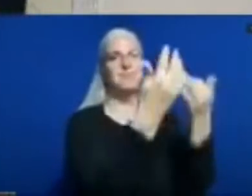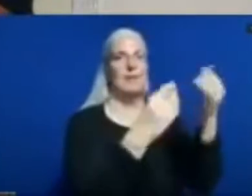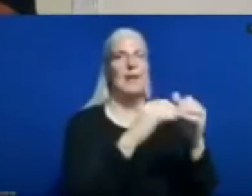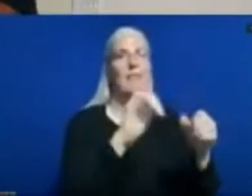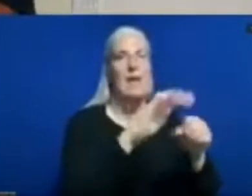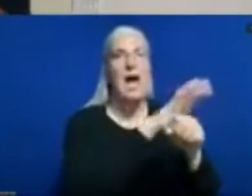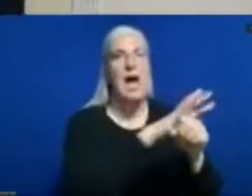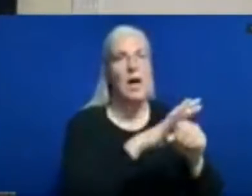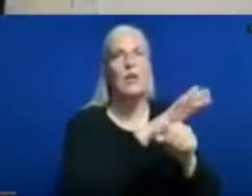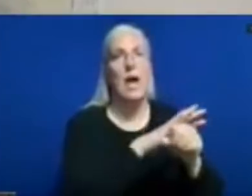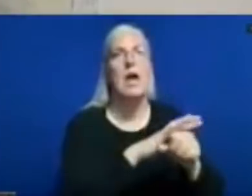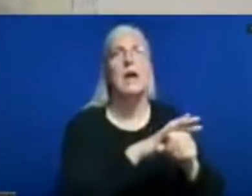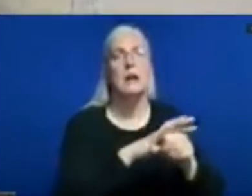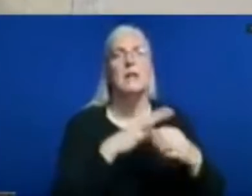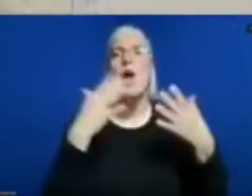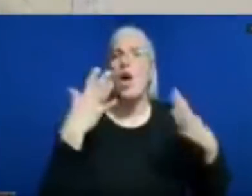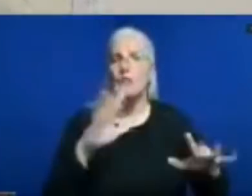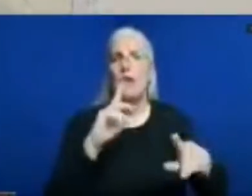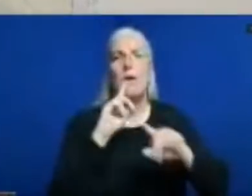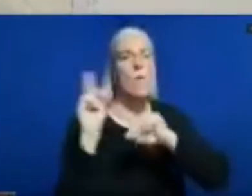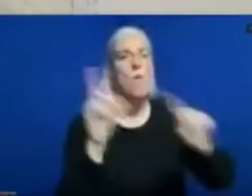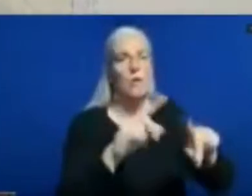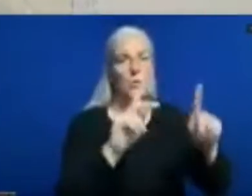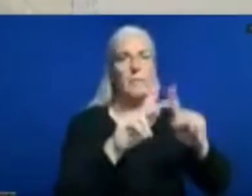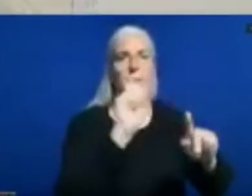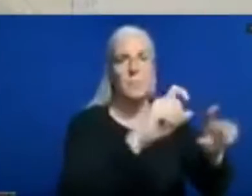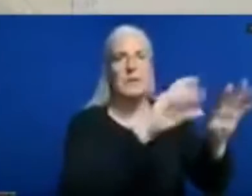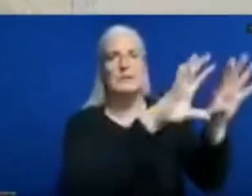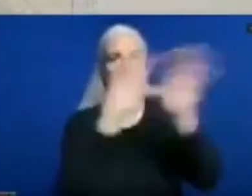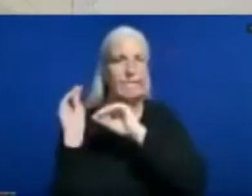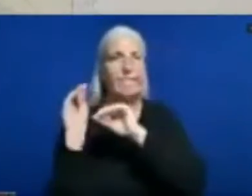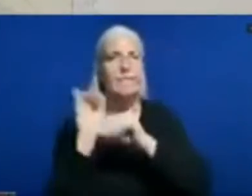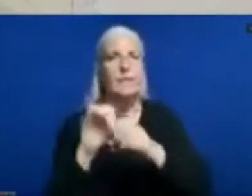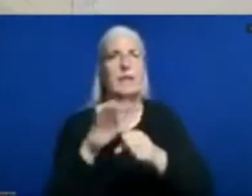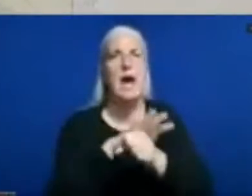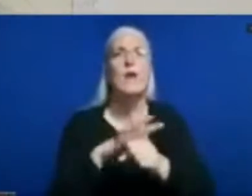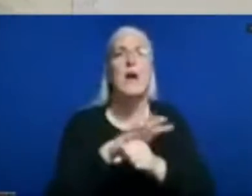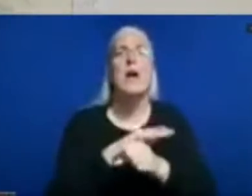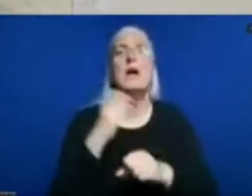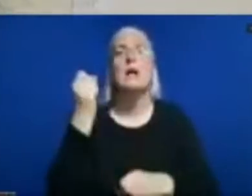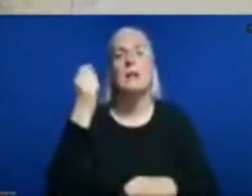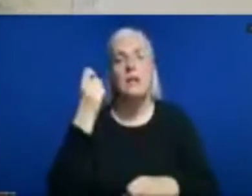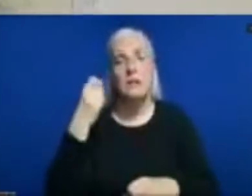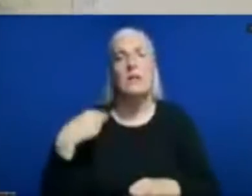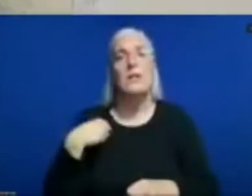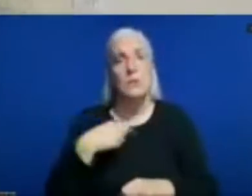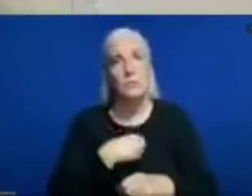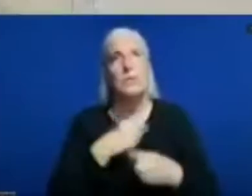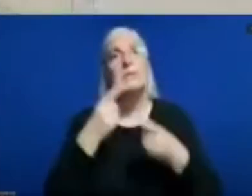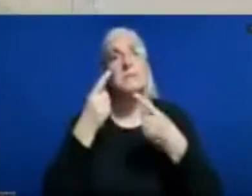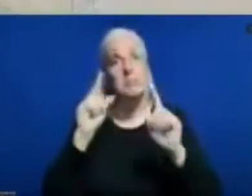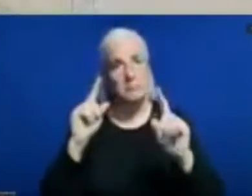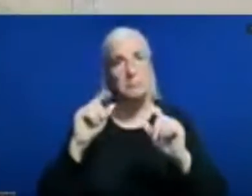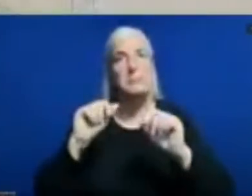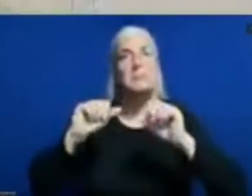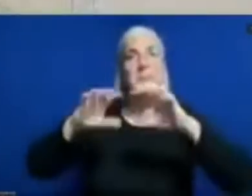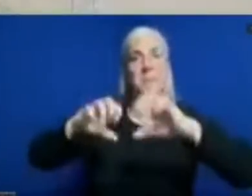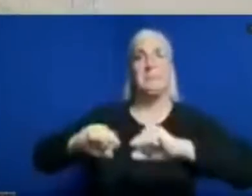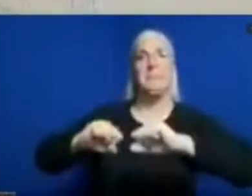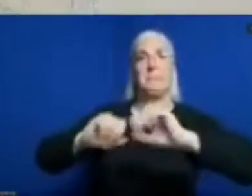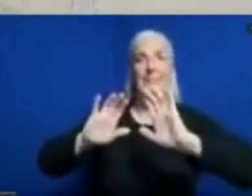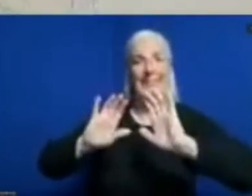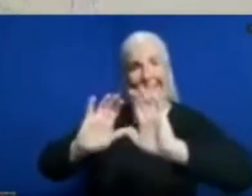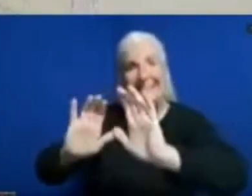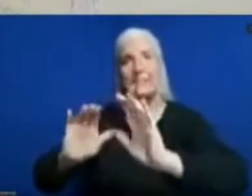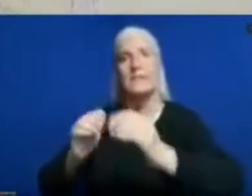areas. However, we have been able to keep the fire to the east of Highway 89. And the spread that